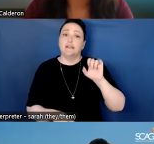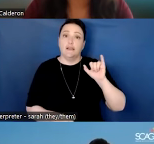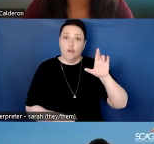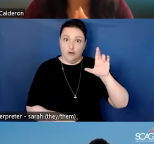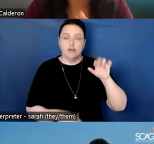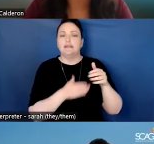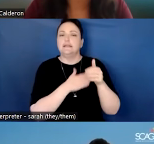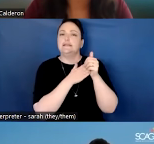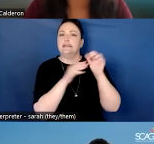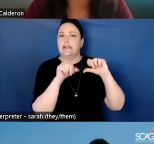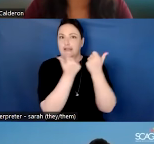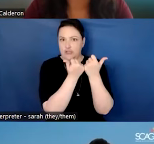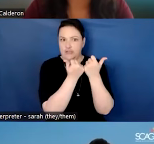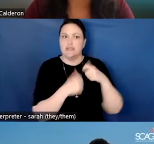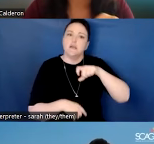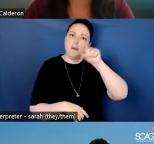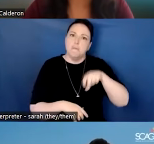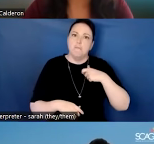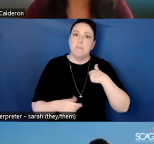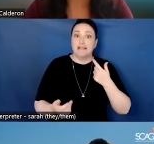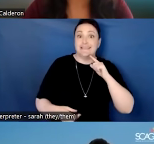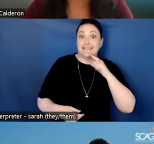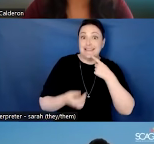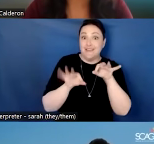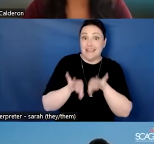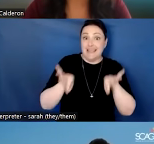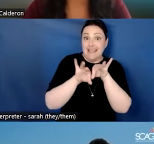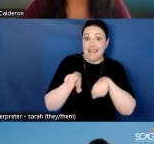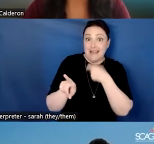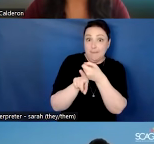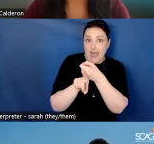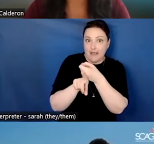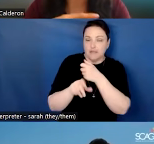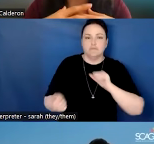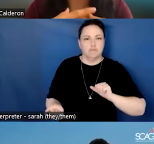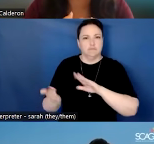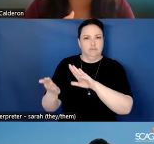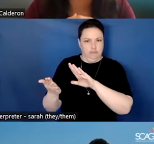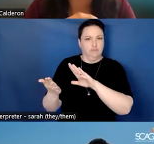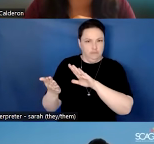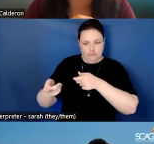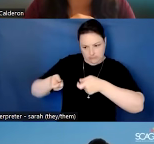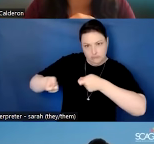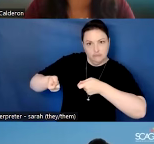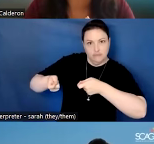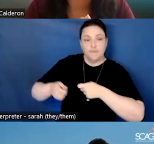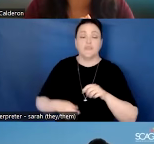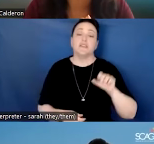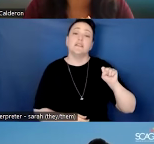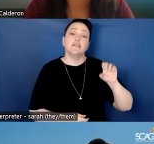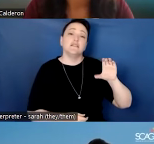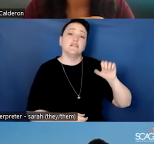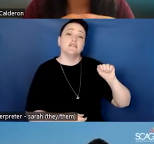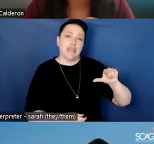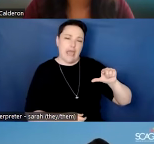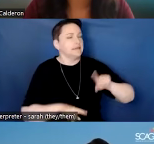agencies mitigate significant impacts through the incorporation of mitigation measures. But SCAG is a little bit different than other lead